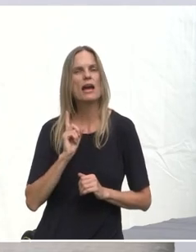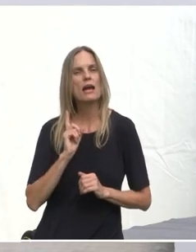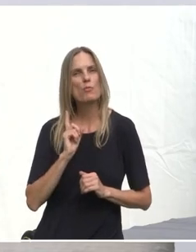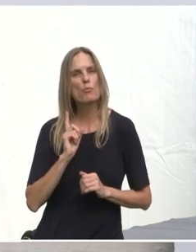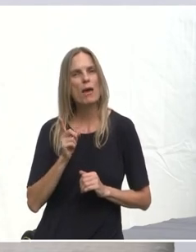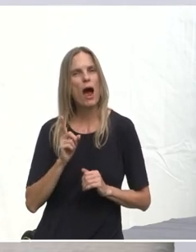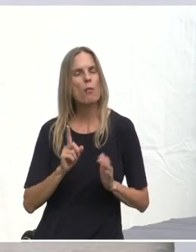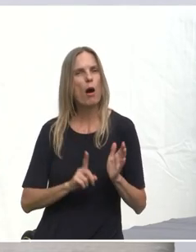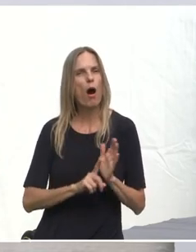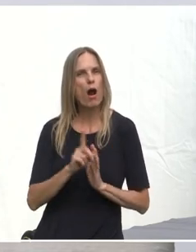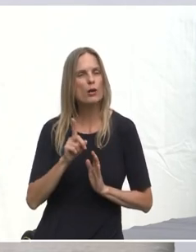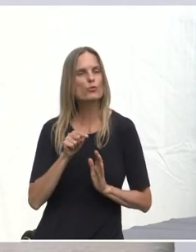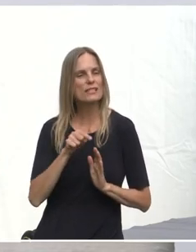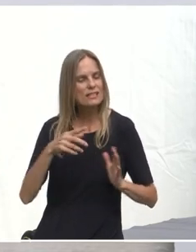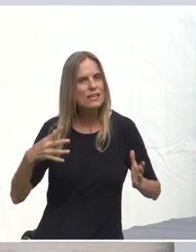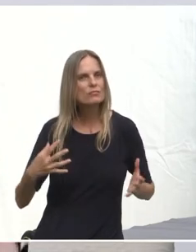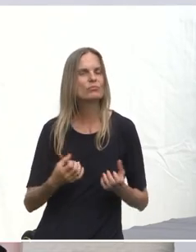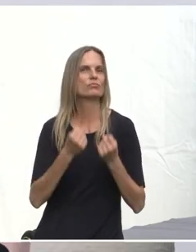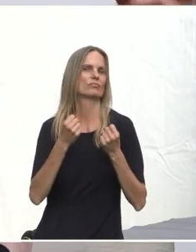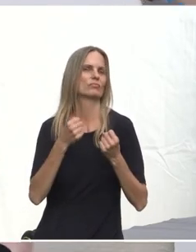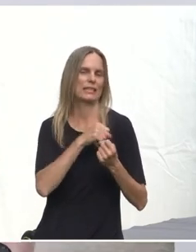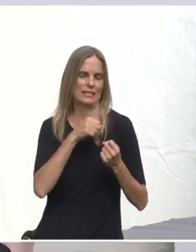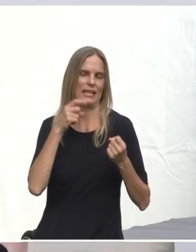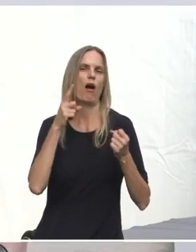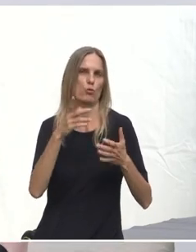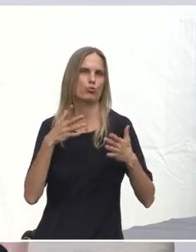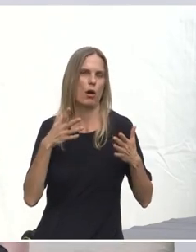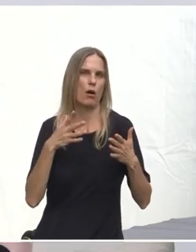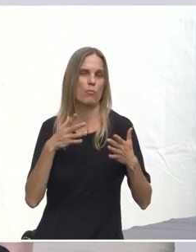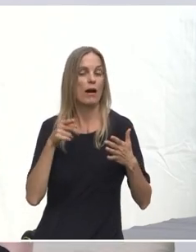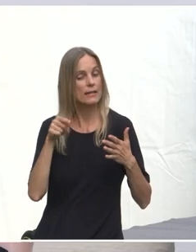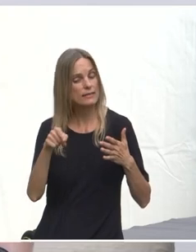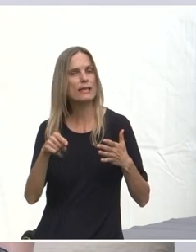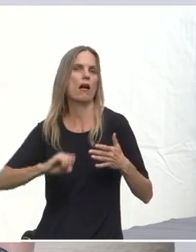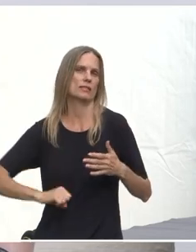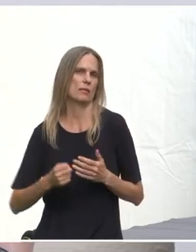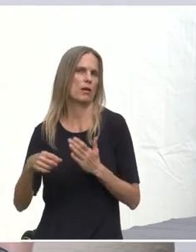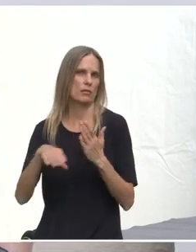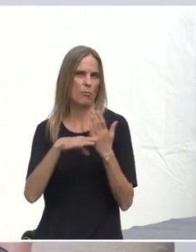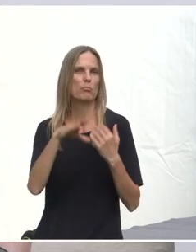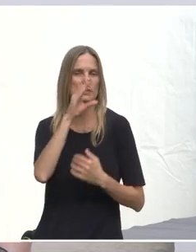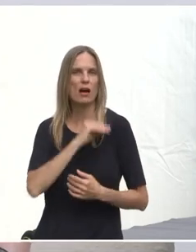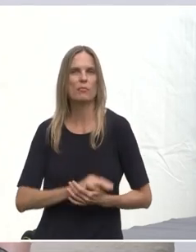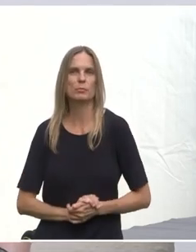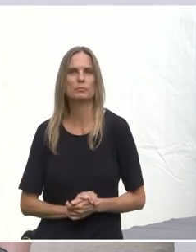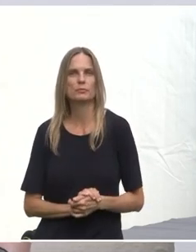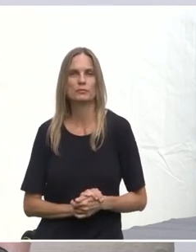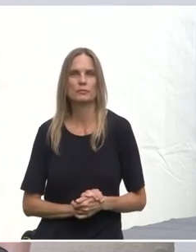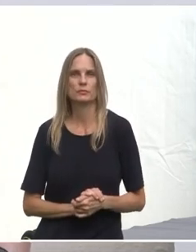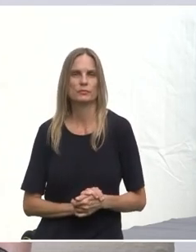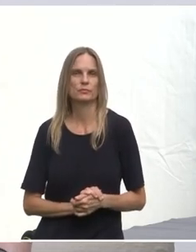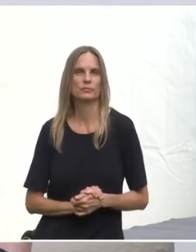these challenges clear for yourself. And I do think that's where friends come in. So having